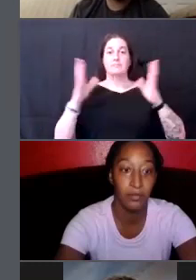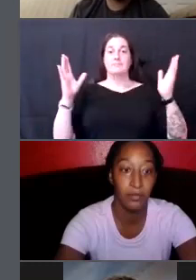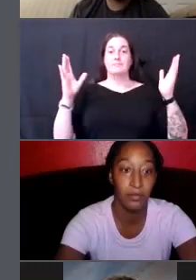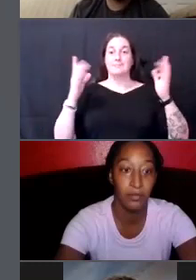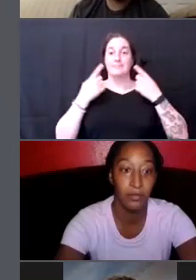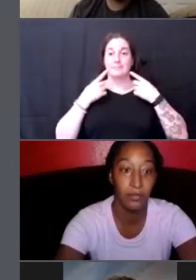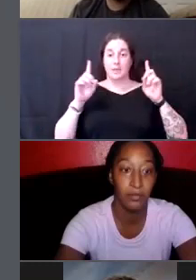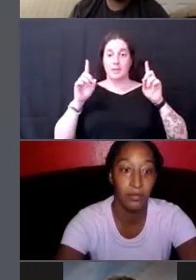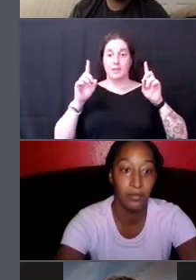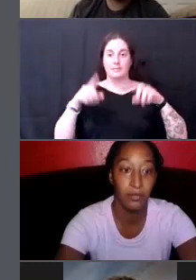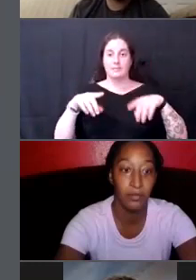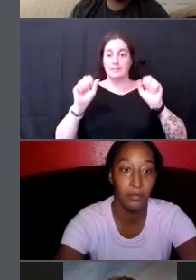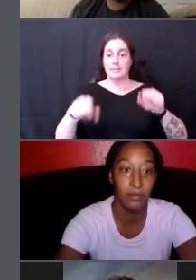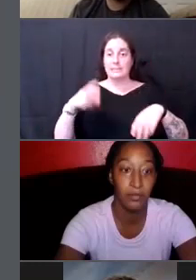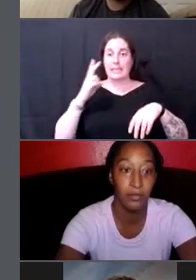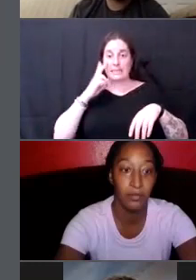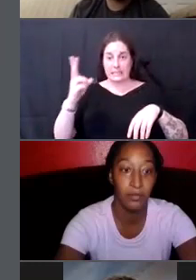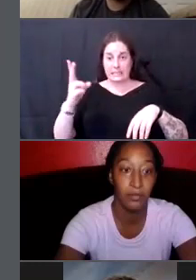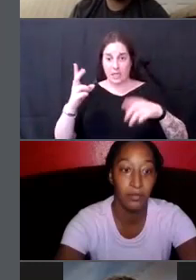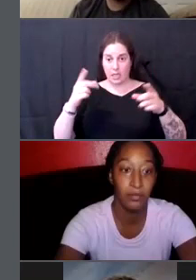Can you see that on the screen?